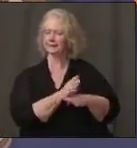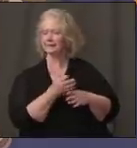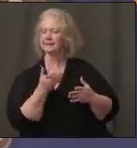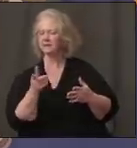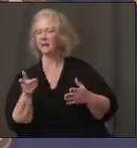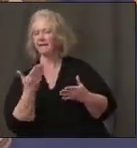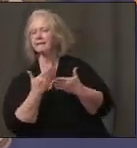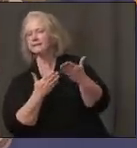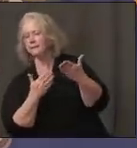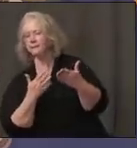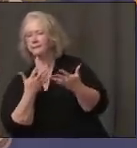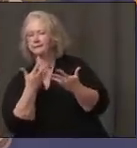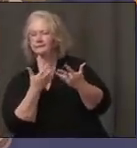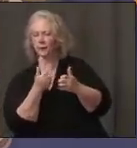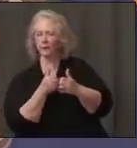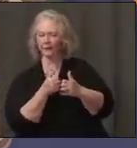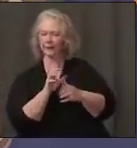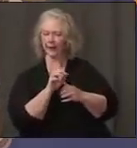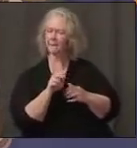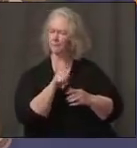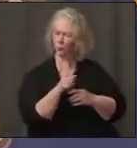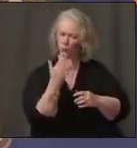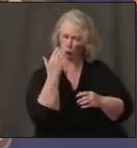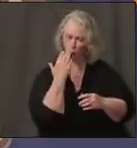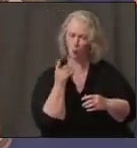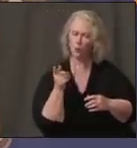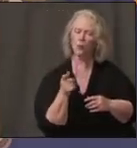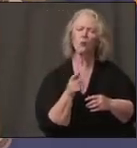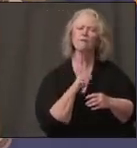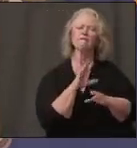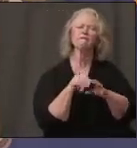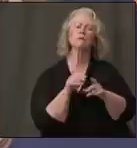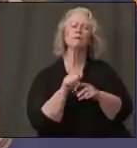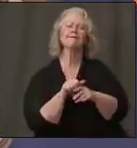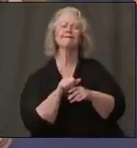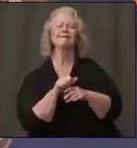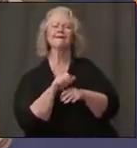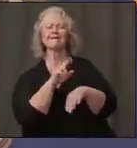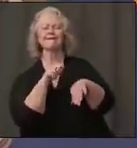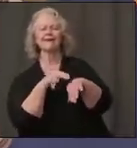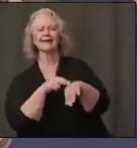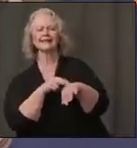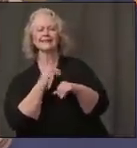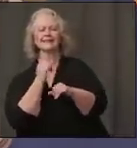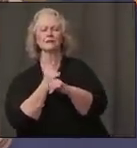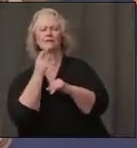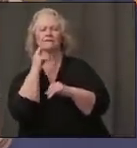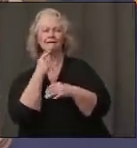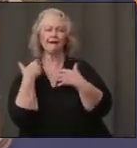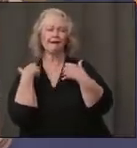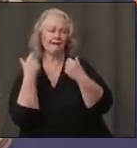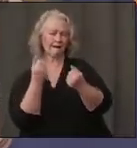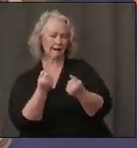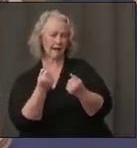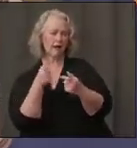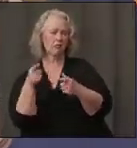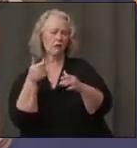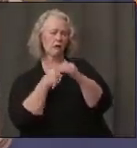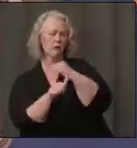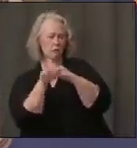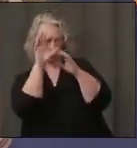importantly, I think you know Zeke from National Institutes for Health, Public Health, working in the Obama